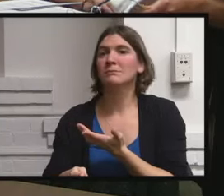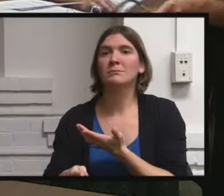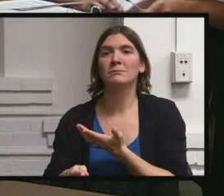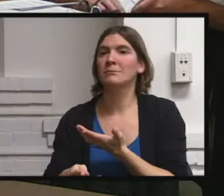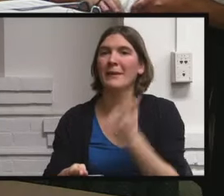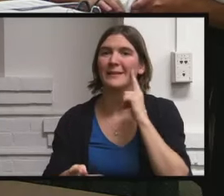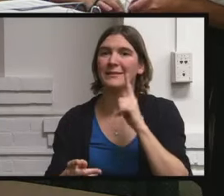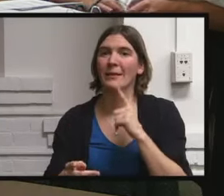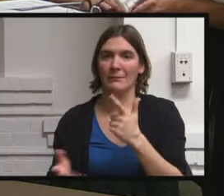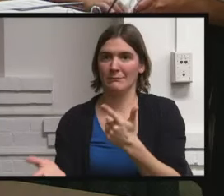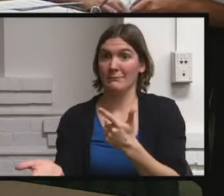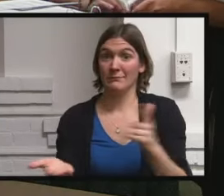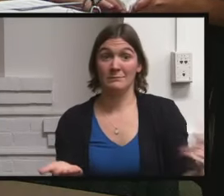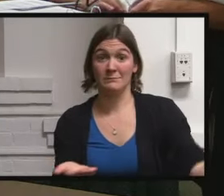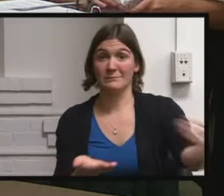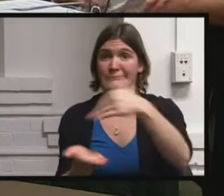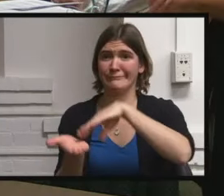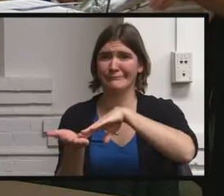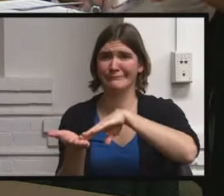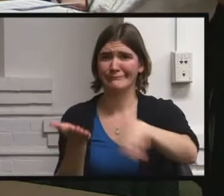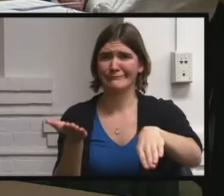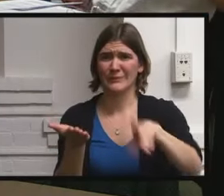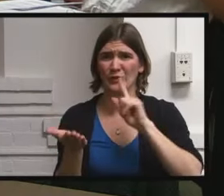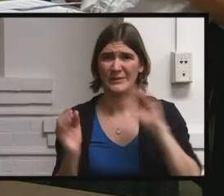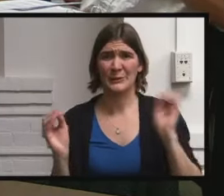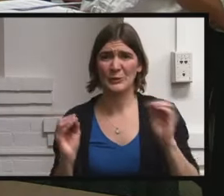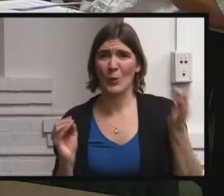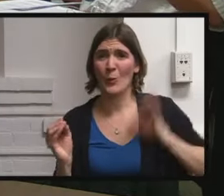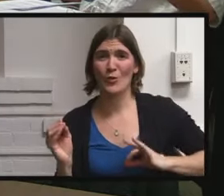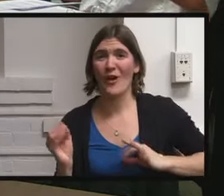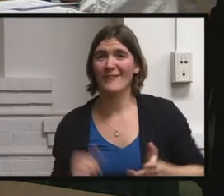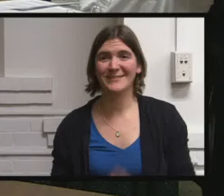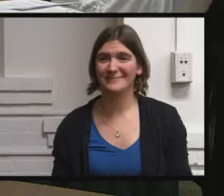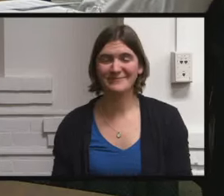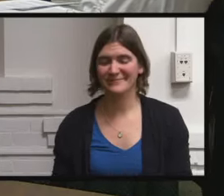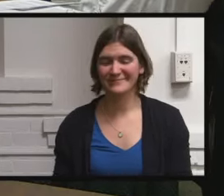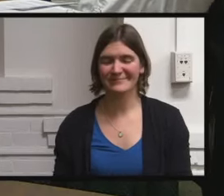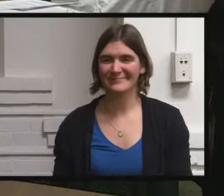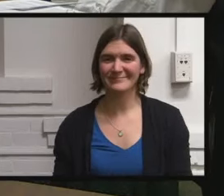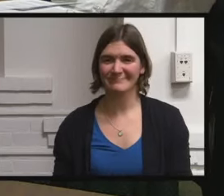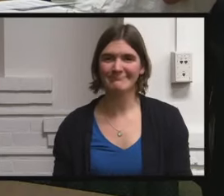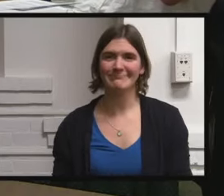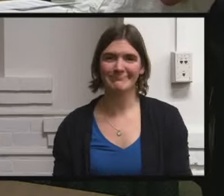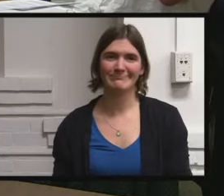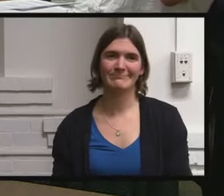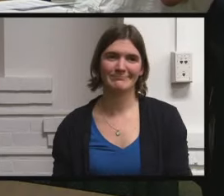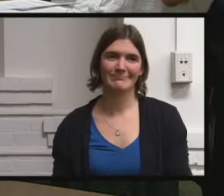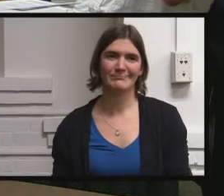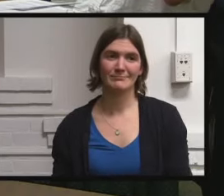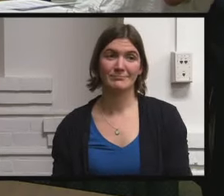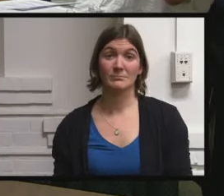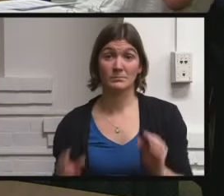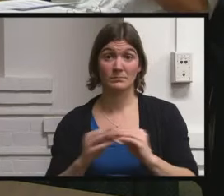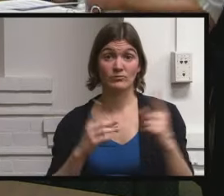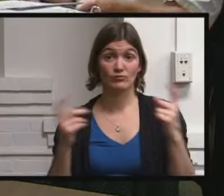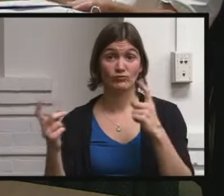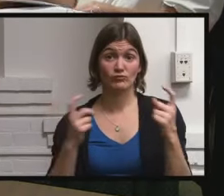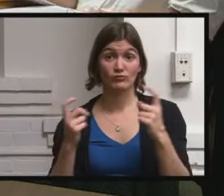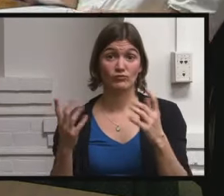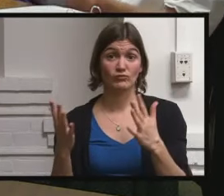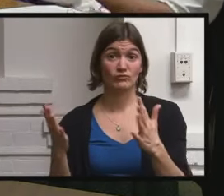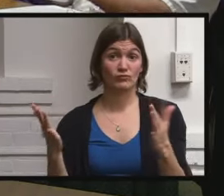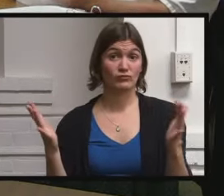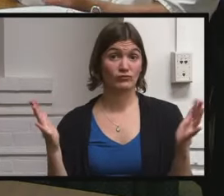net proceeds, and because of the passage of time, there's no net proceeds. There is dispersal proceeds. That's right. Any other questions from anybody on the